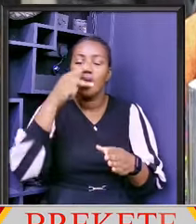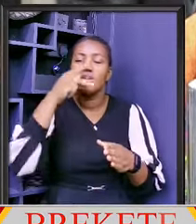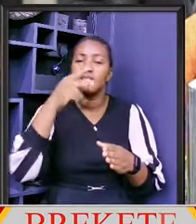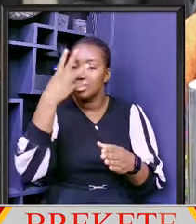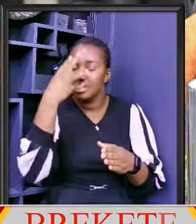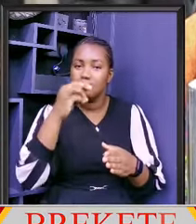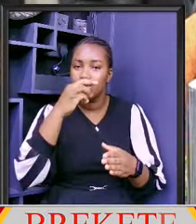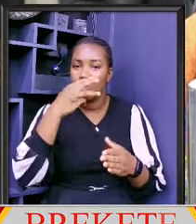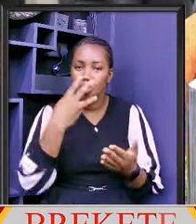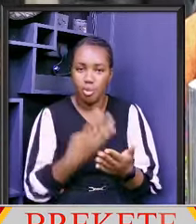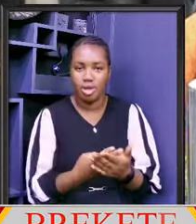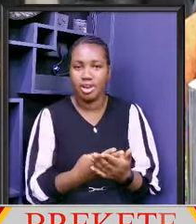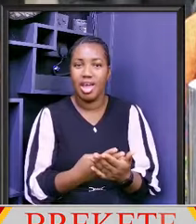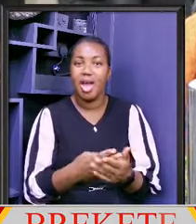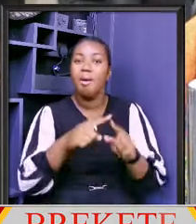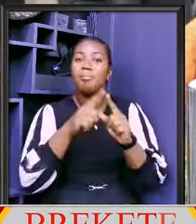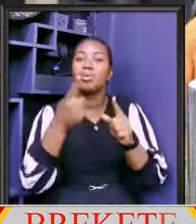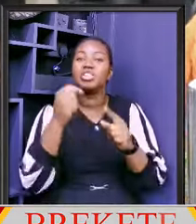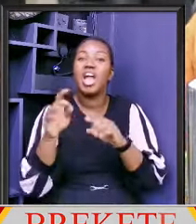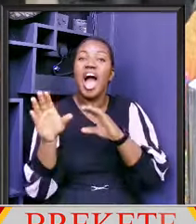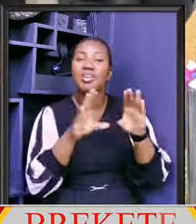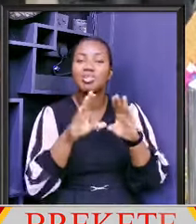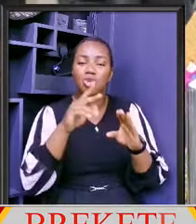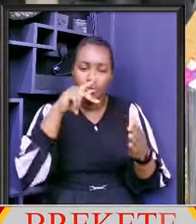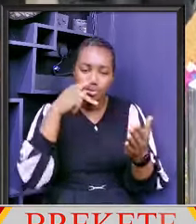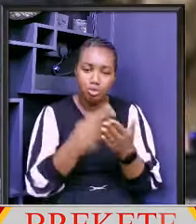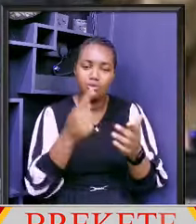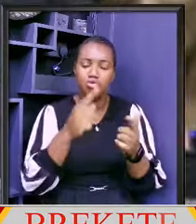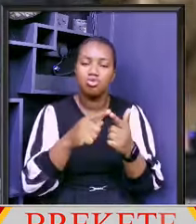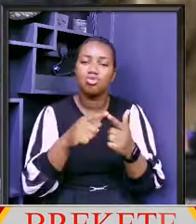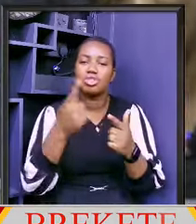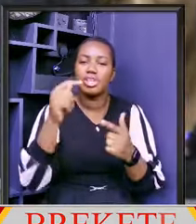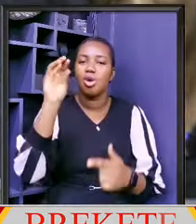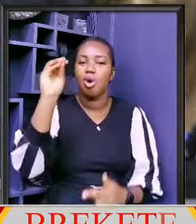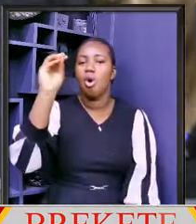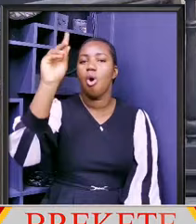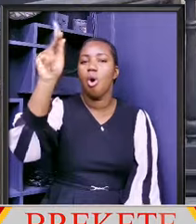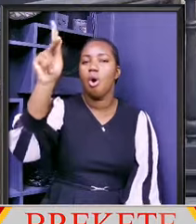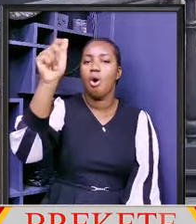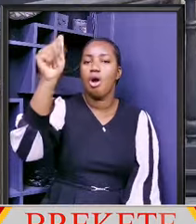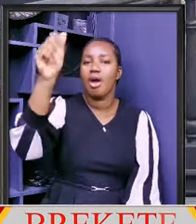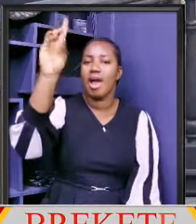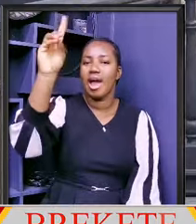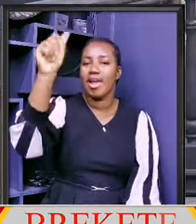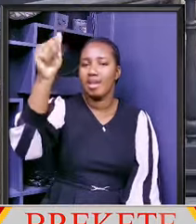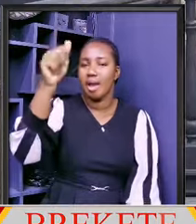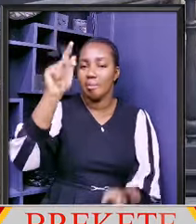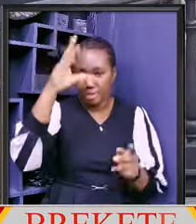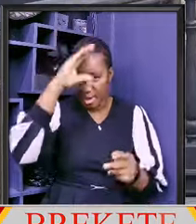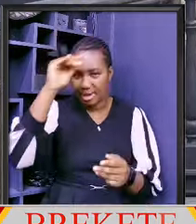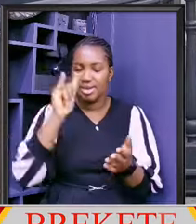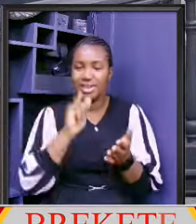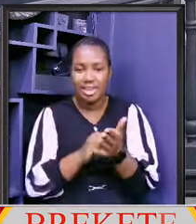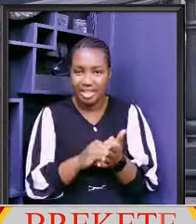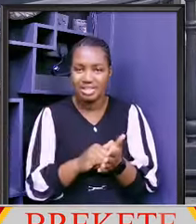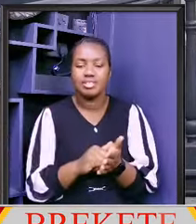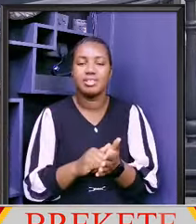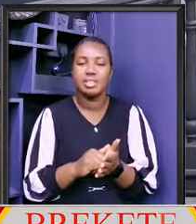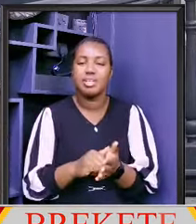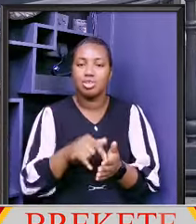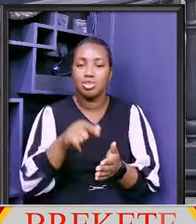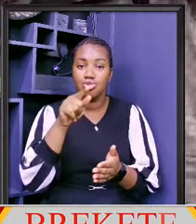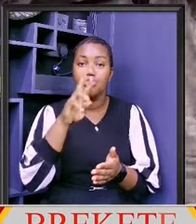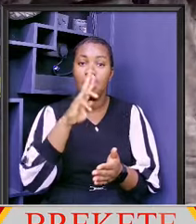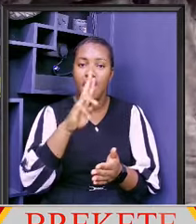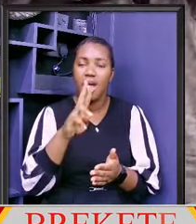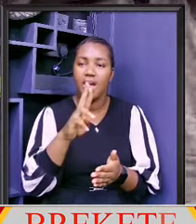that this is ordinary president. Hey! 2013. Life. So I have been a member of